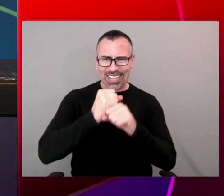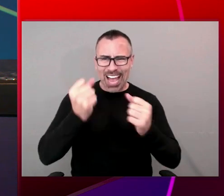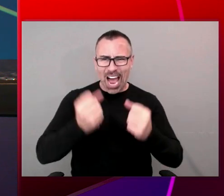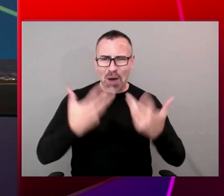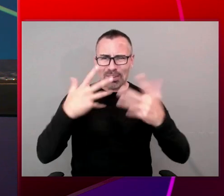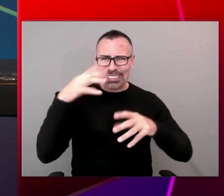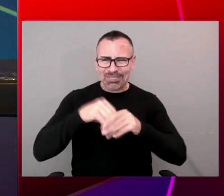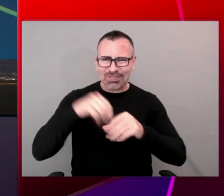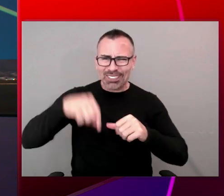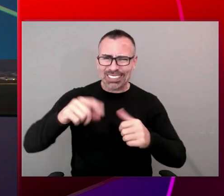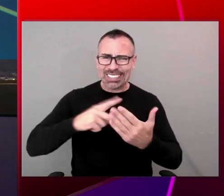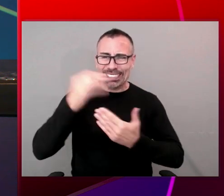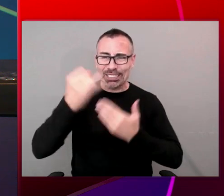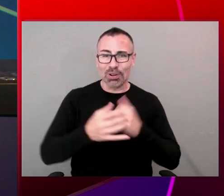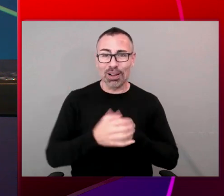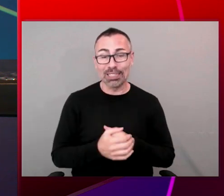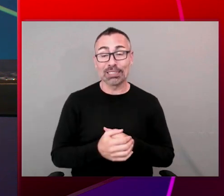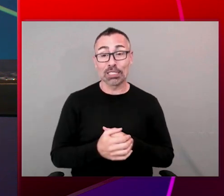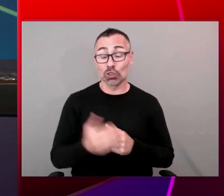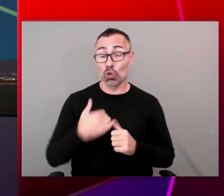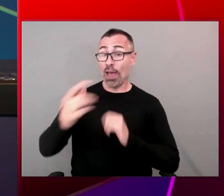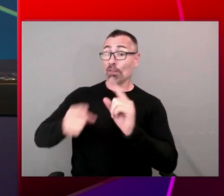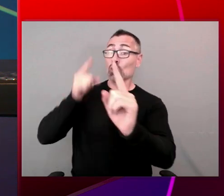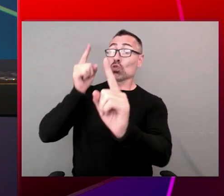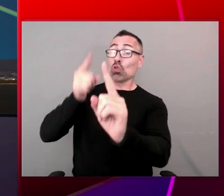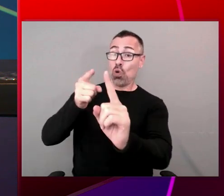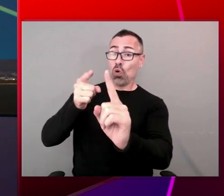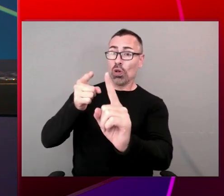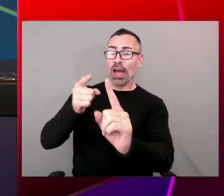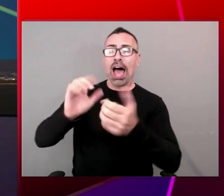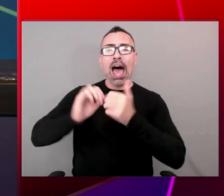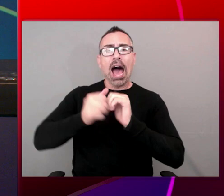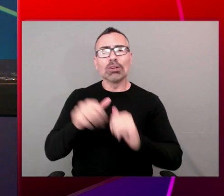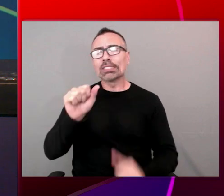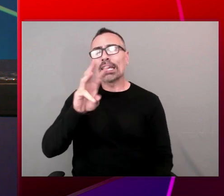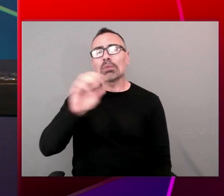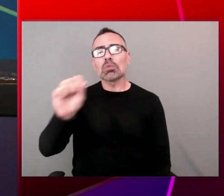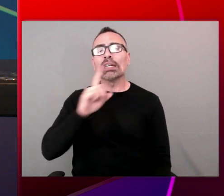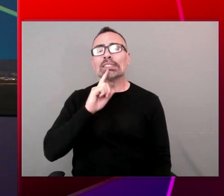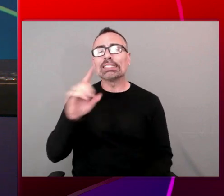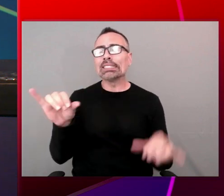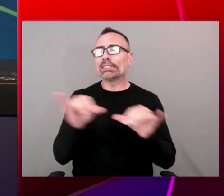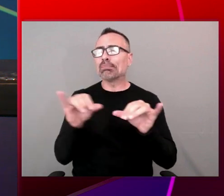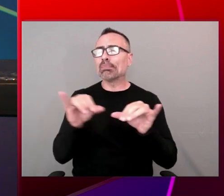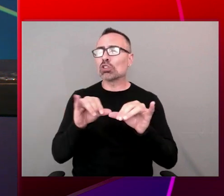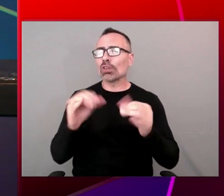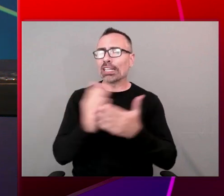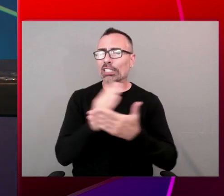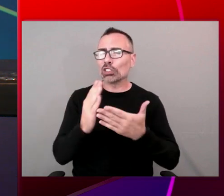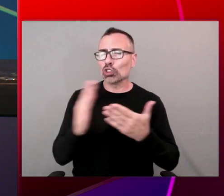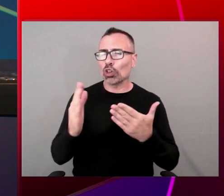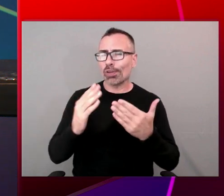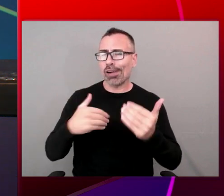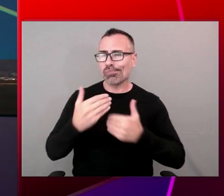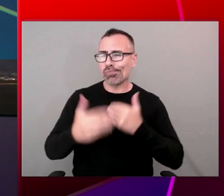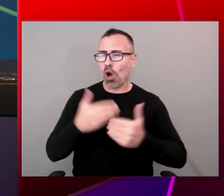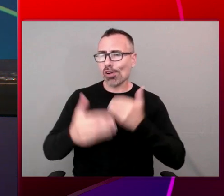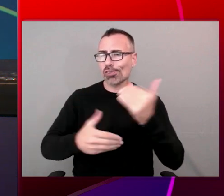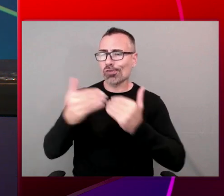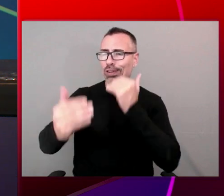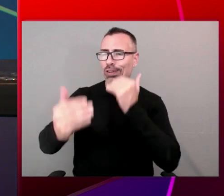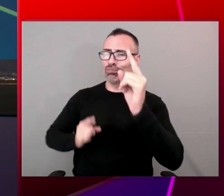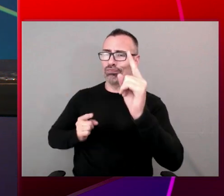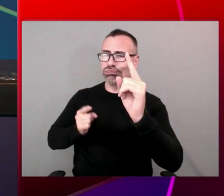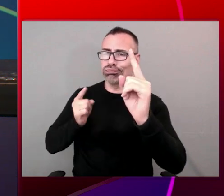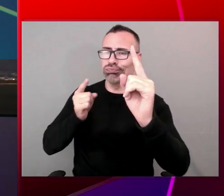we've got a goal. And how is it that AWS is measuring and sharing its progress towards the goal? I mean, I think